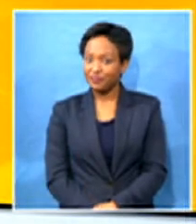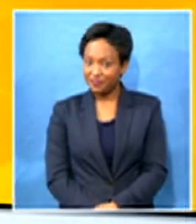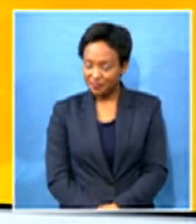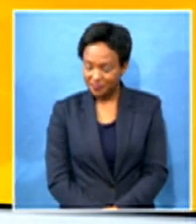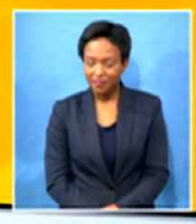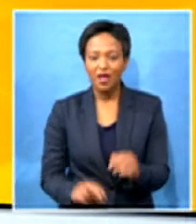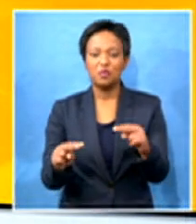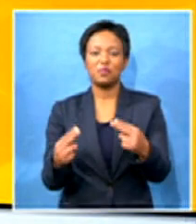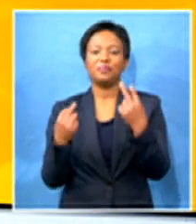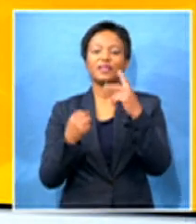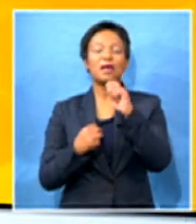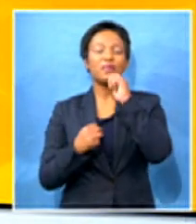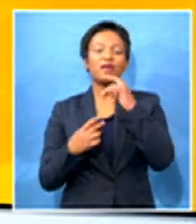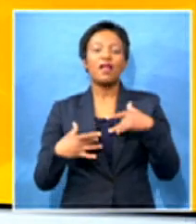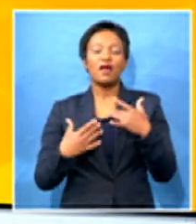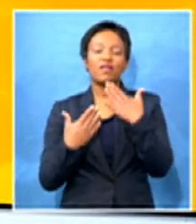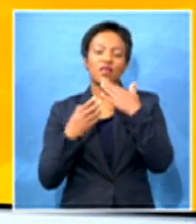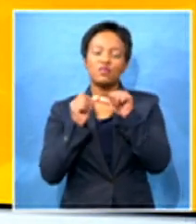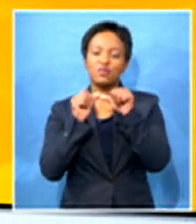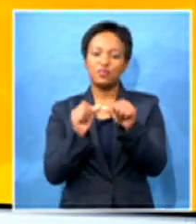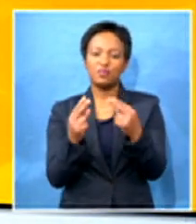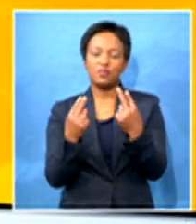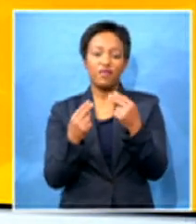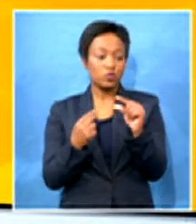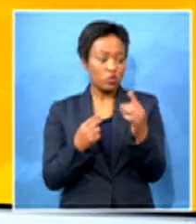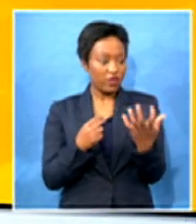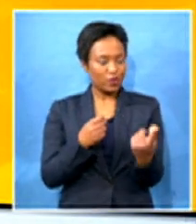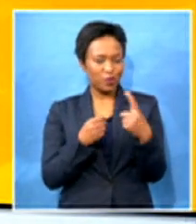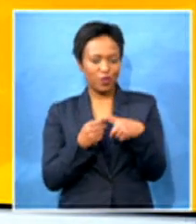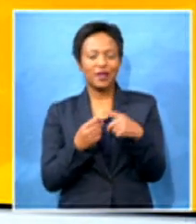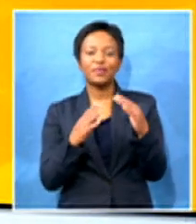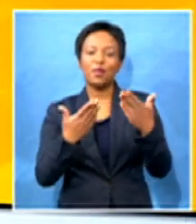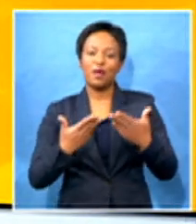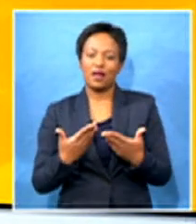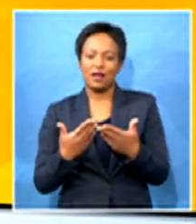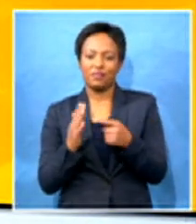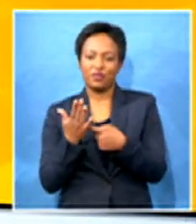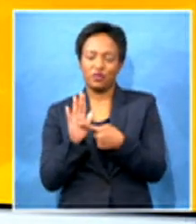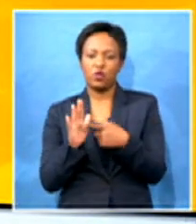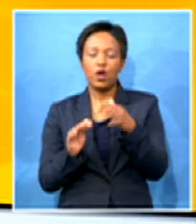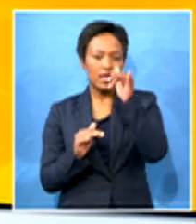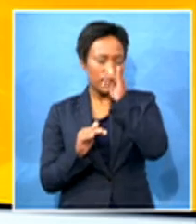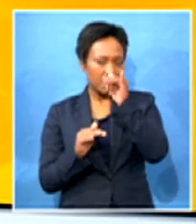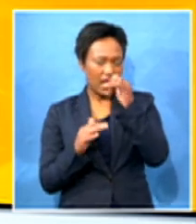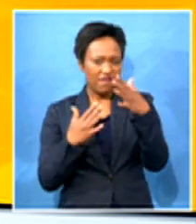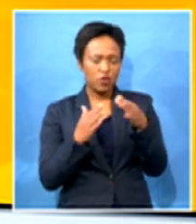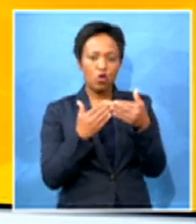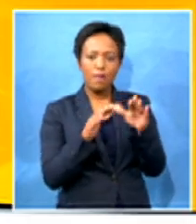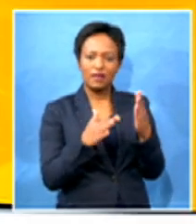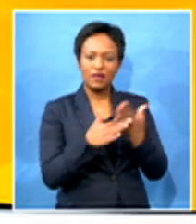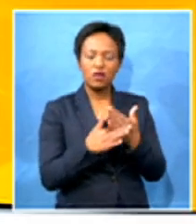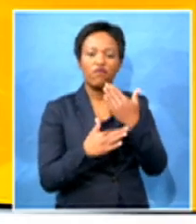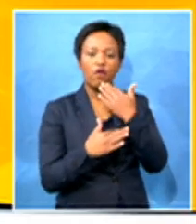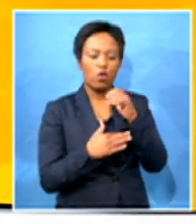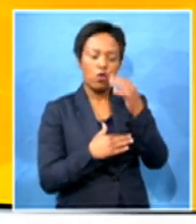You're watching Morning Live. Thanks for being with us. If you've just joined us, welcome to the show. Now, criminal cases have been opened against government officials who